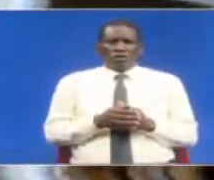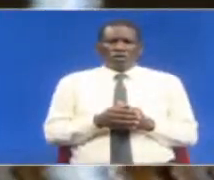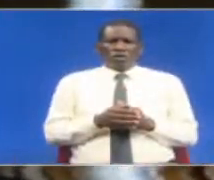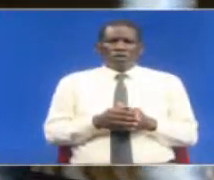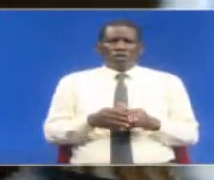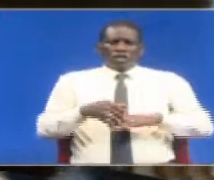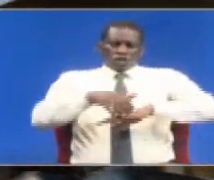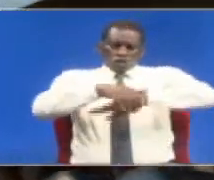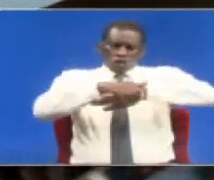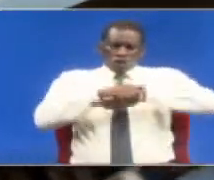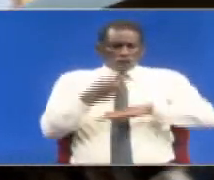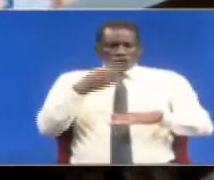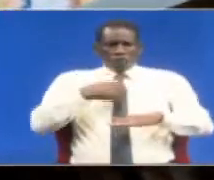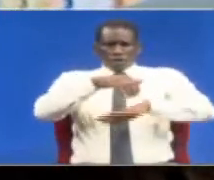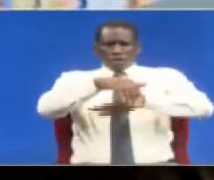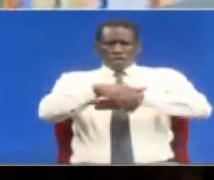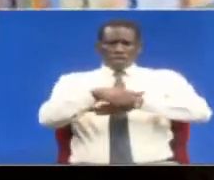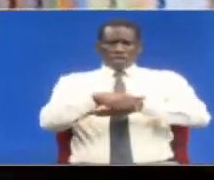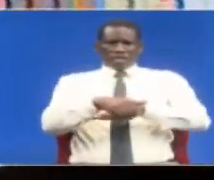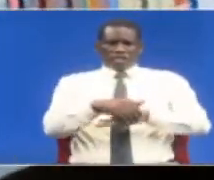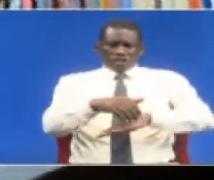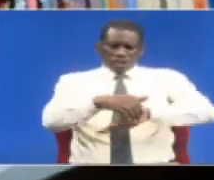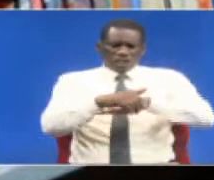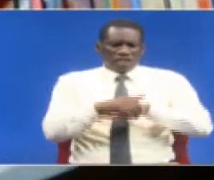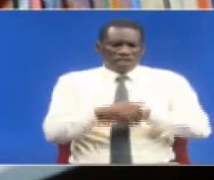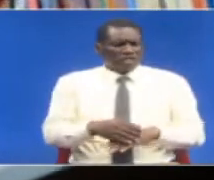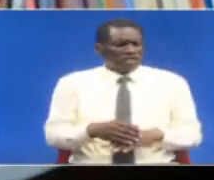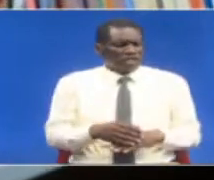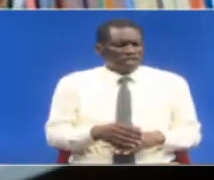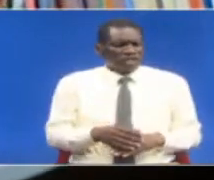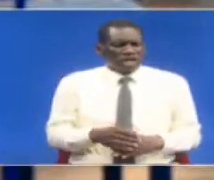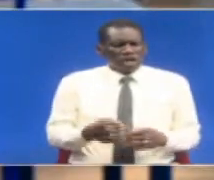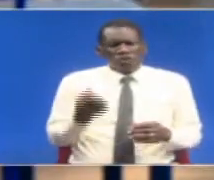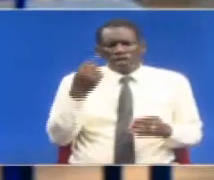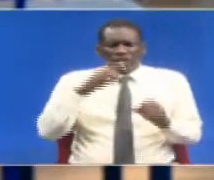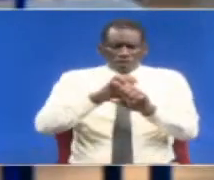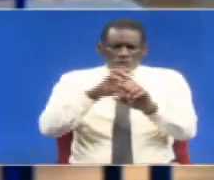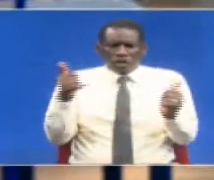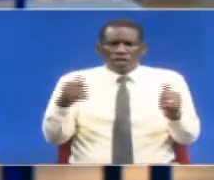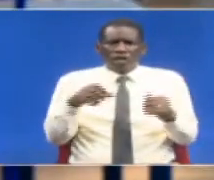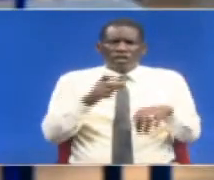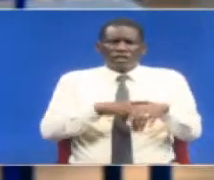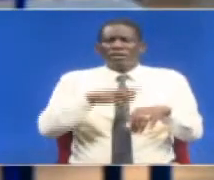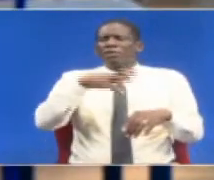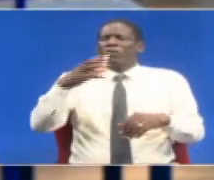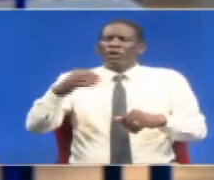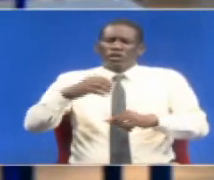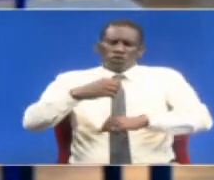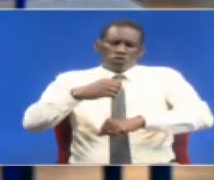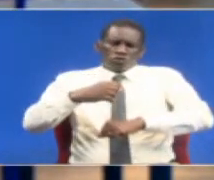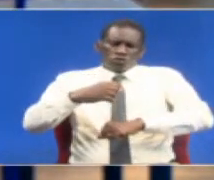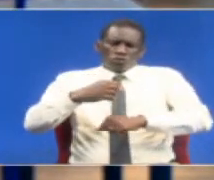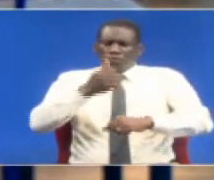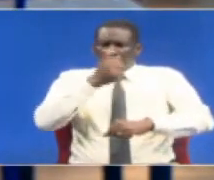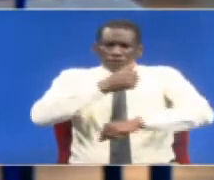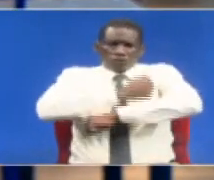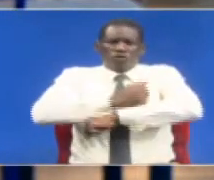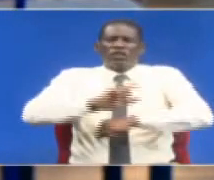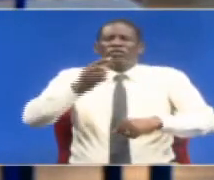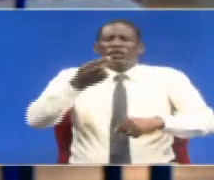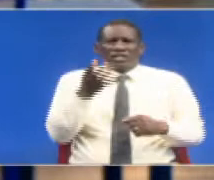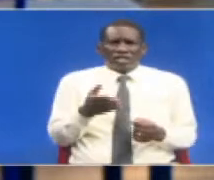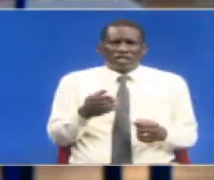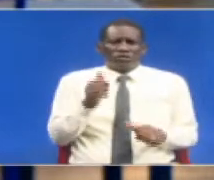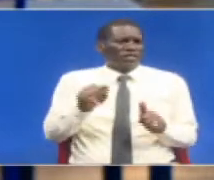English for me was something I quite did not understand very well. So when I went there, I remember the first thing I